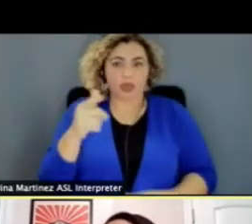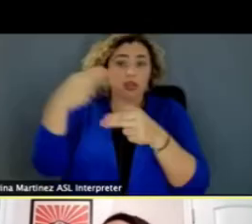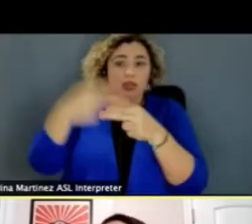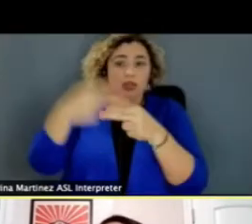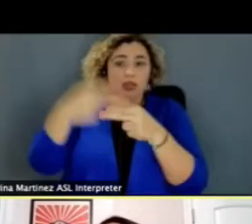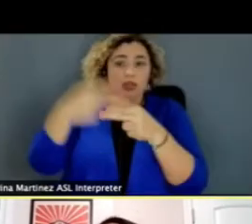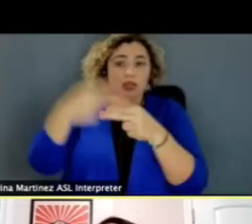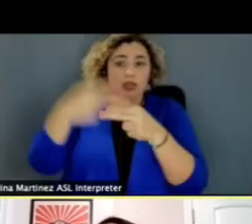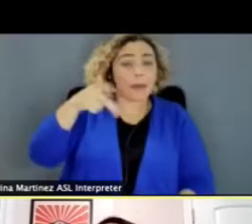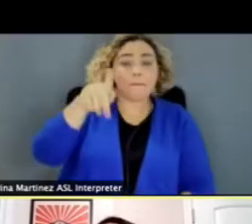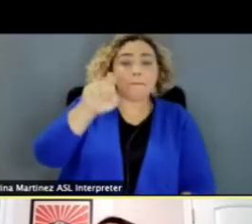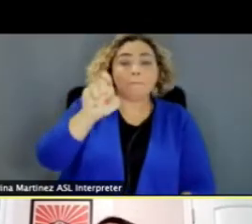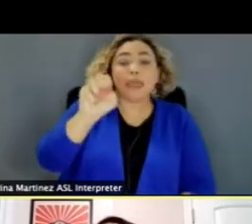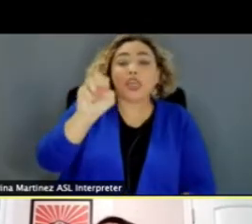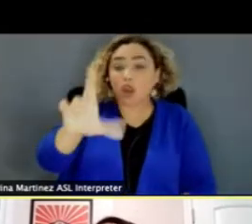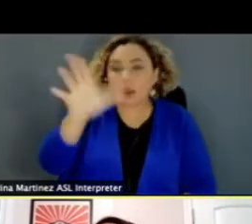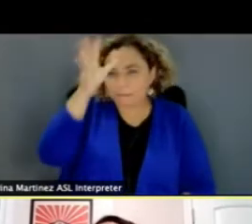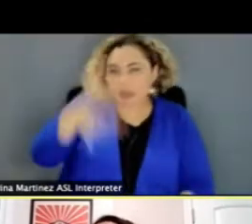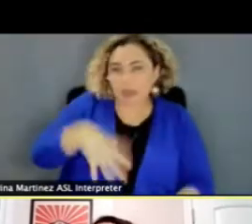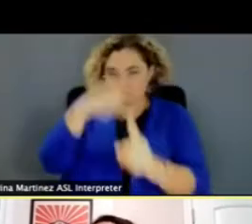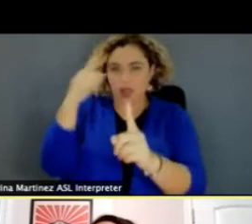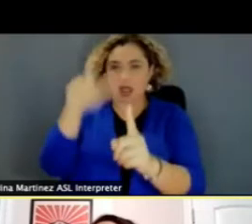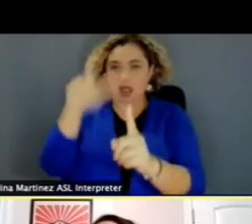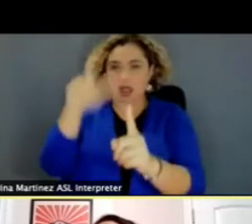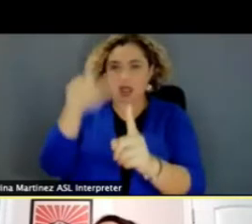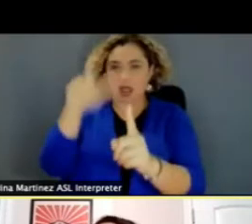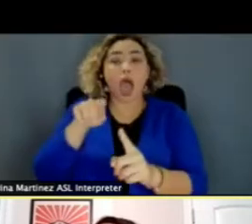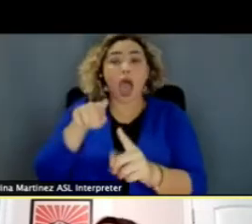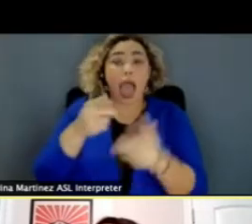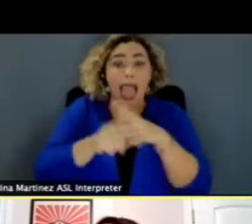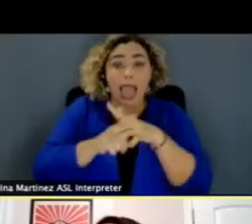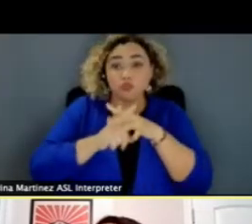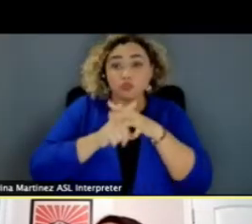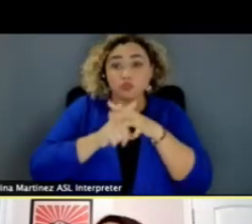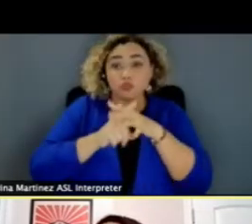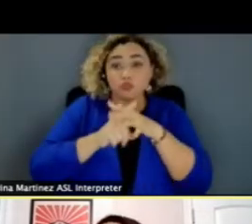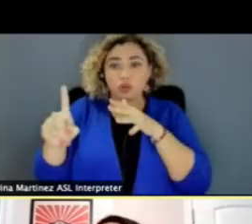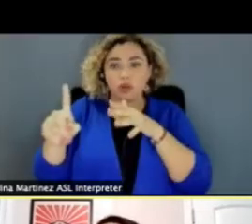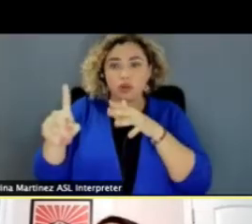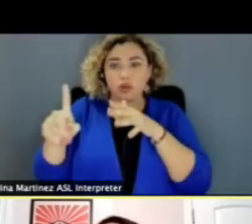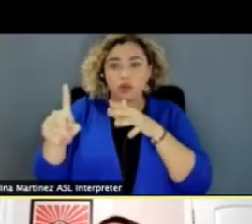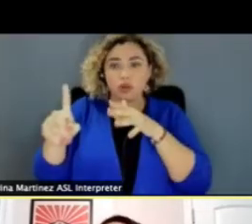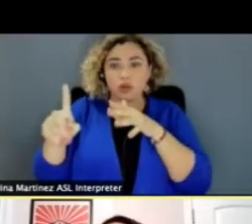Peter. And he escaped a plantation,